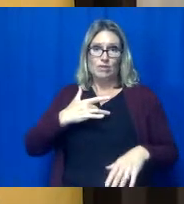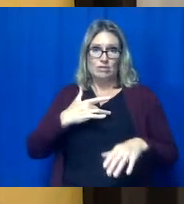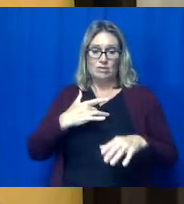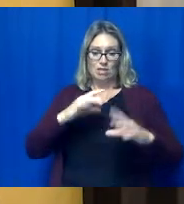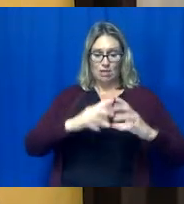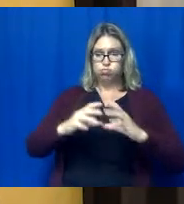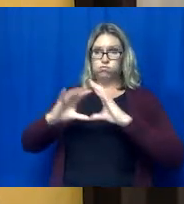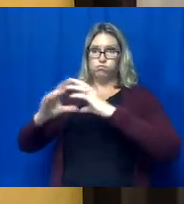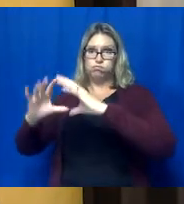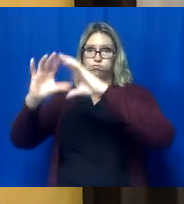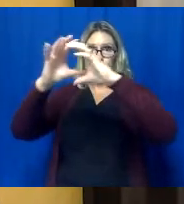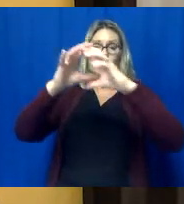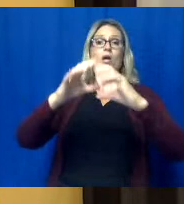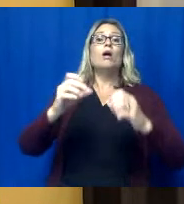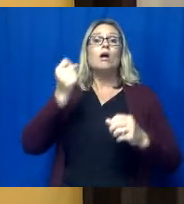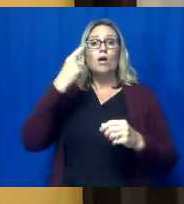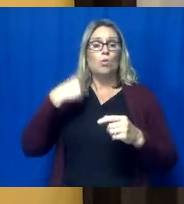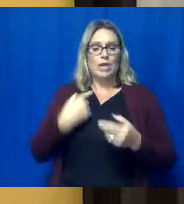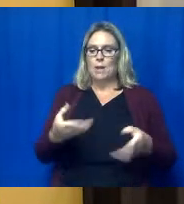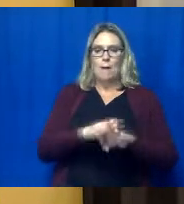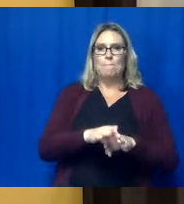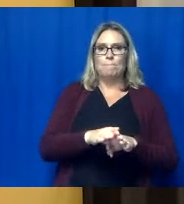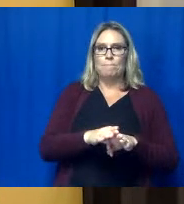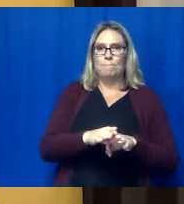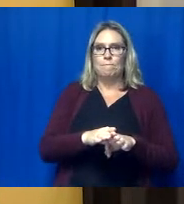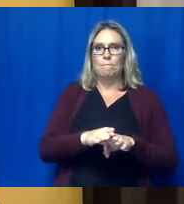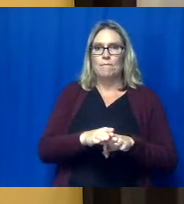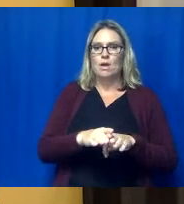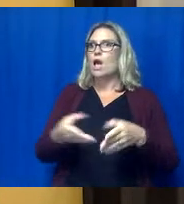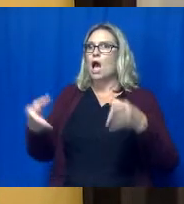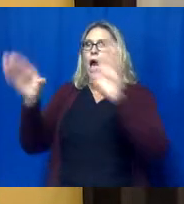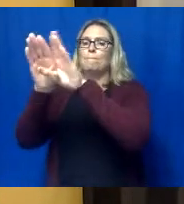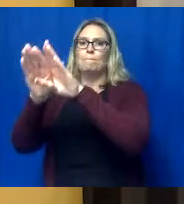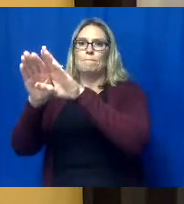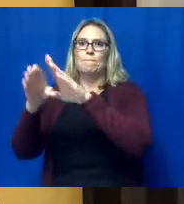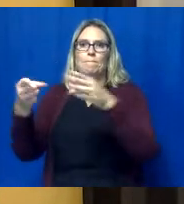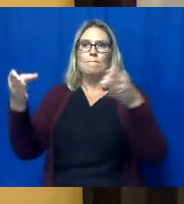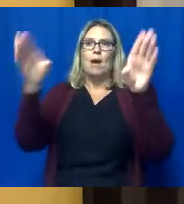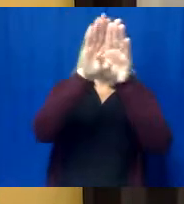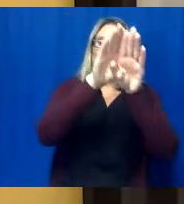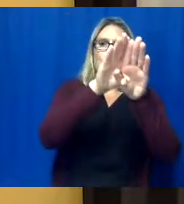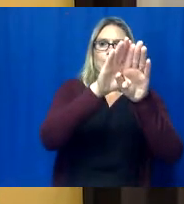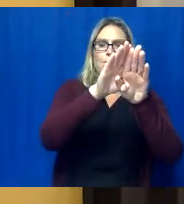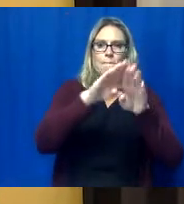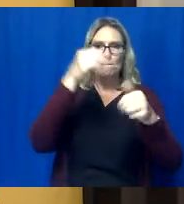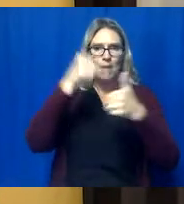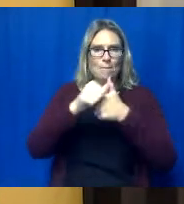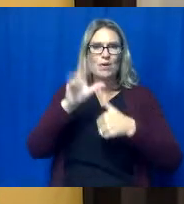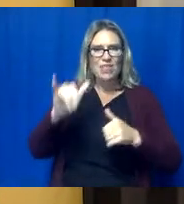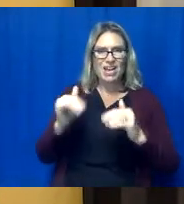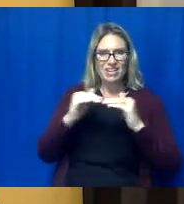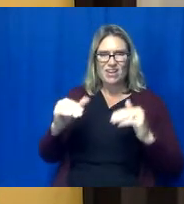is we shut every one of them down. This one, did we undercall this